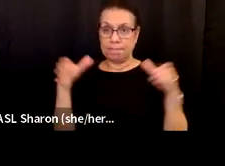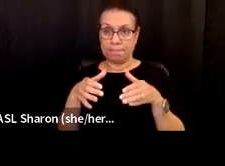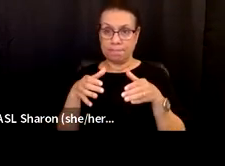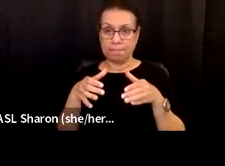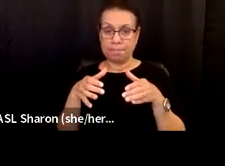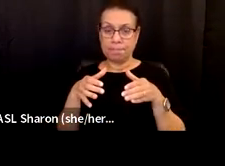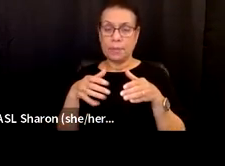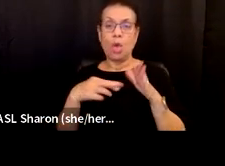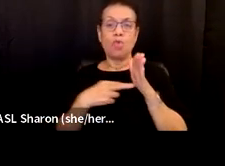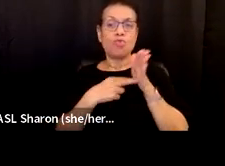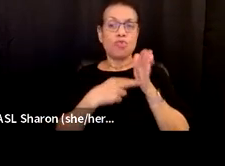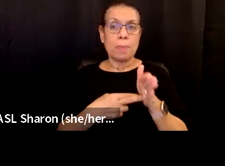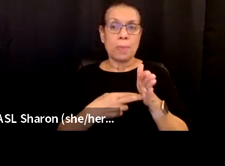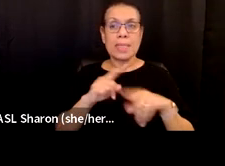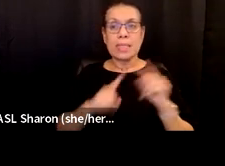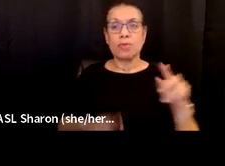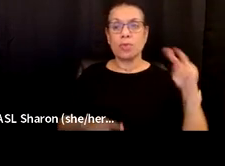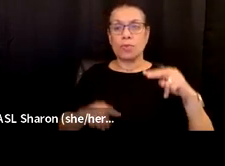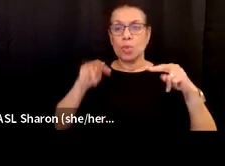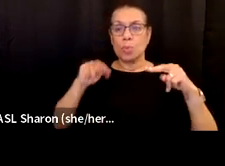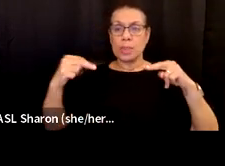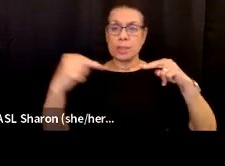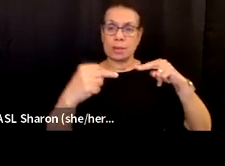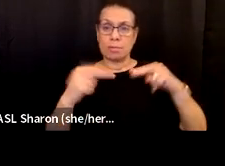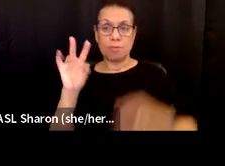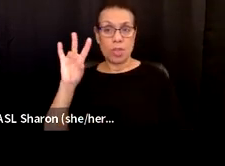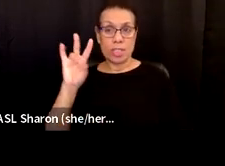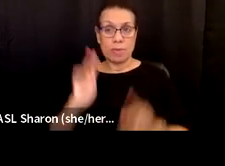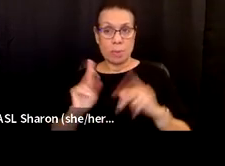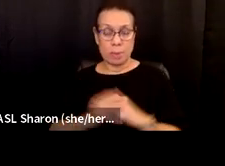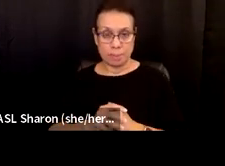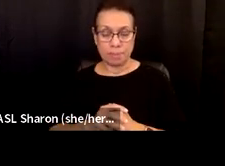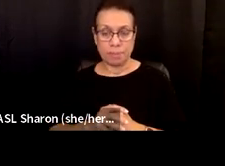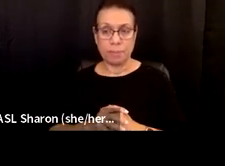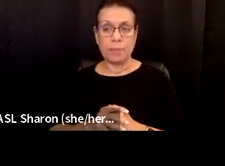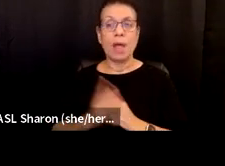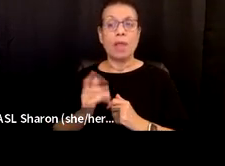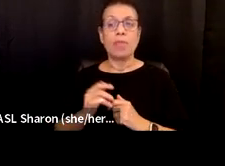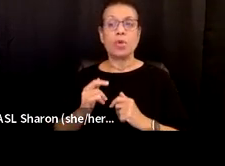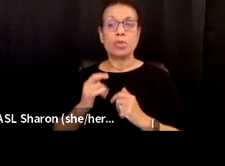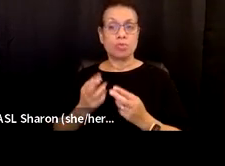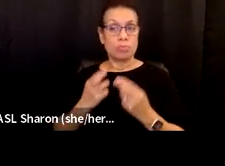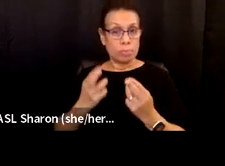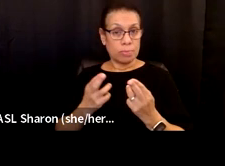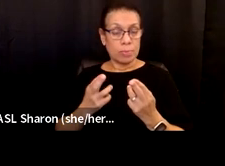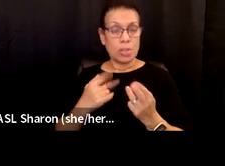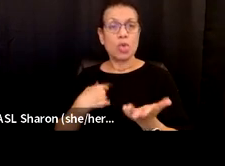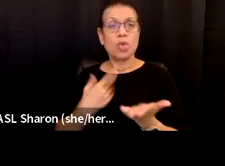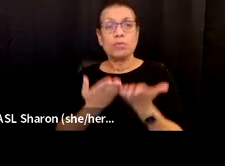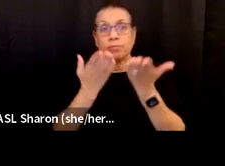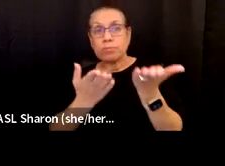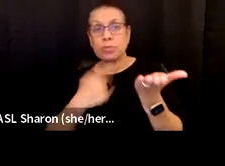represent different interests of the community those recommendations need to be proffered to the superintendent for consideration